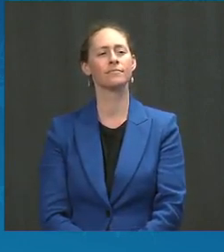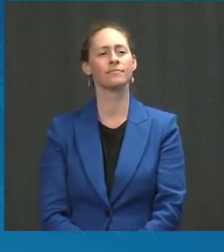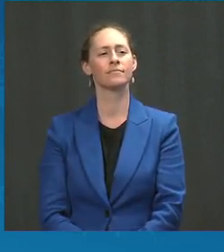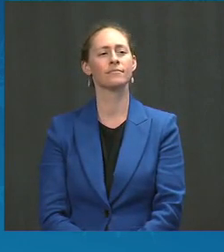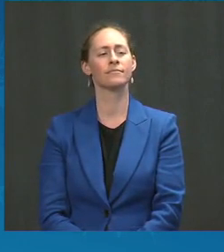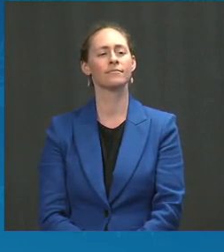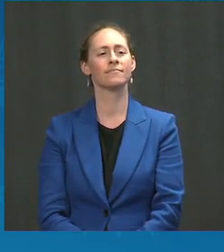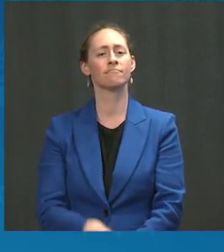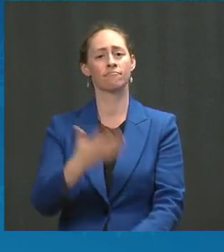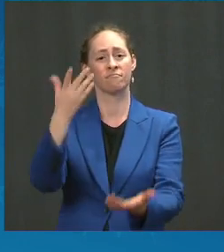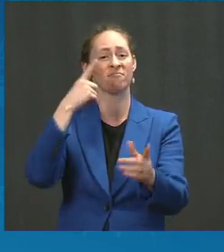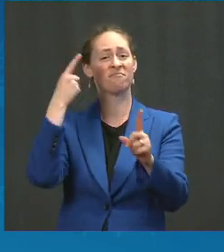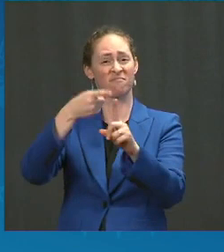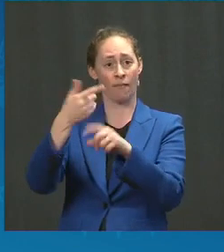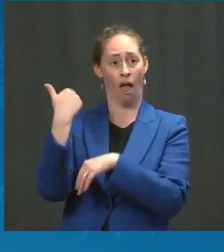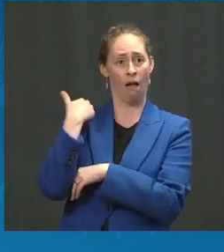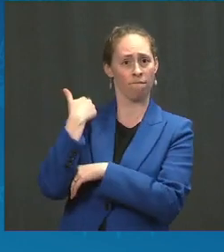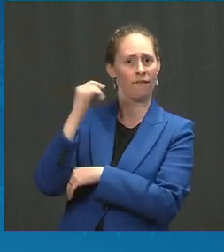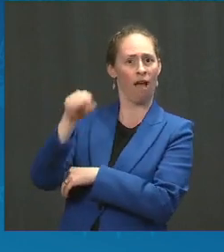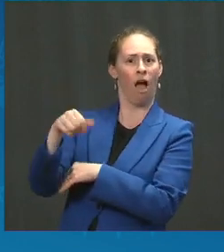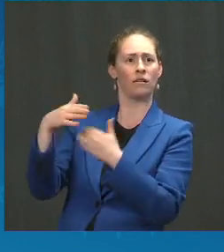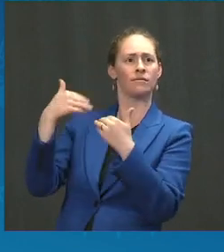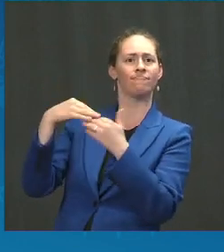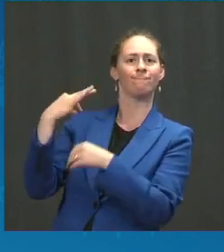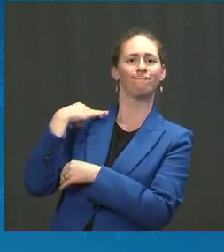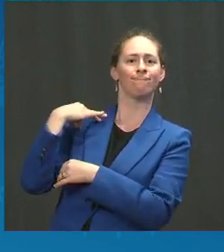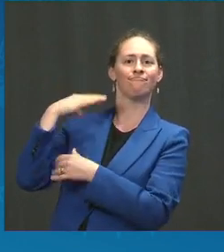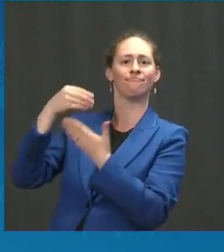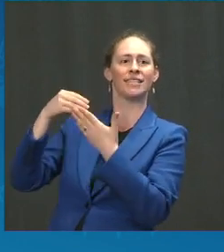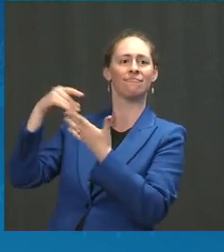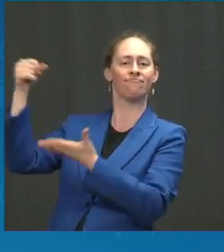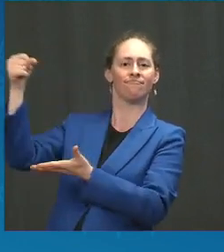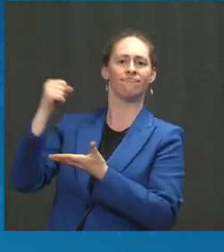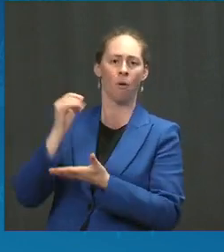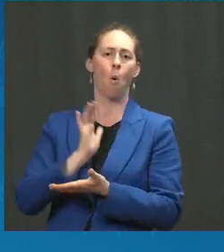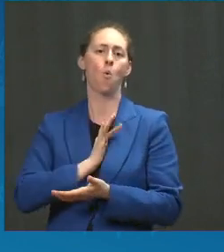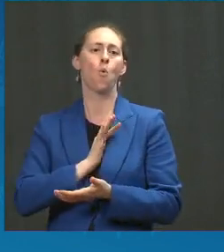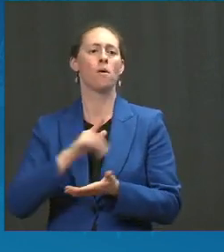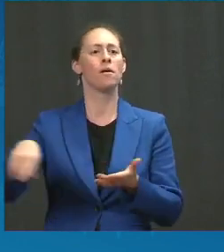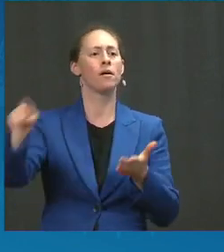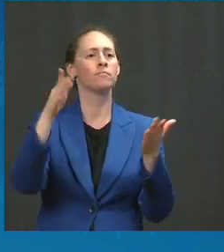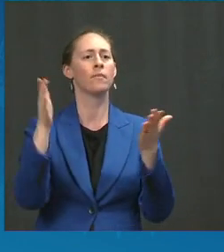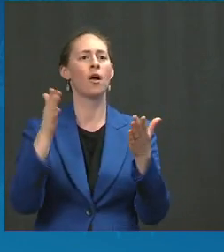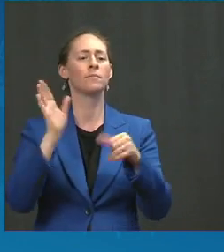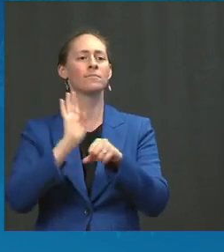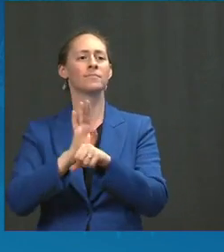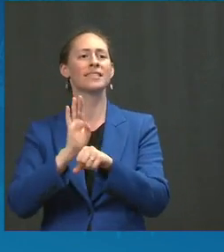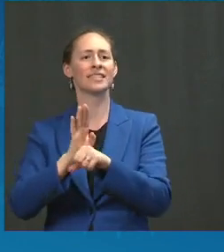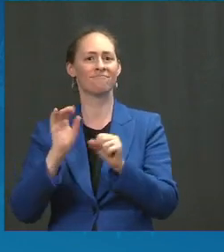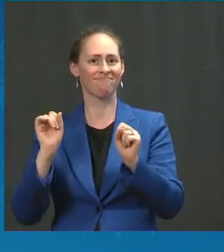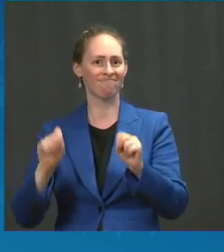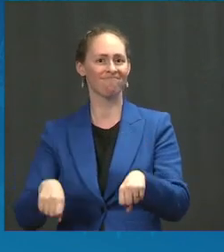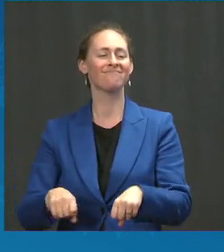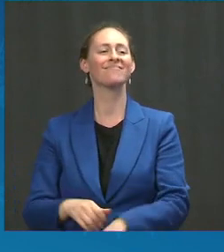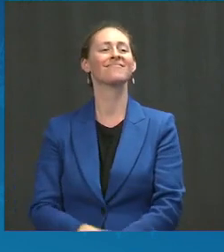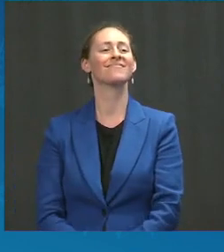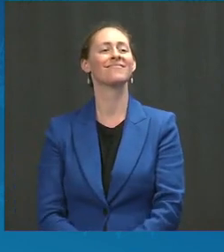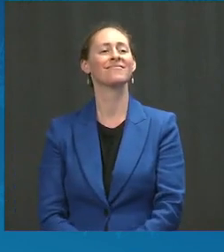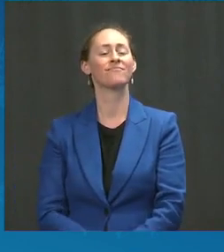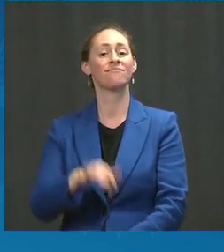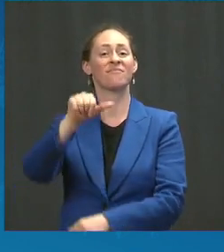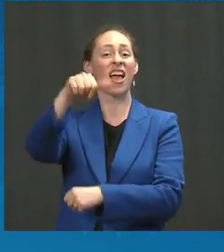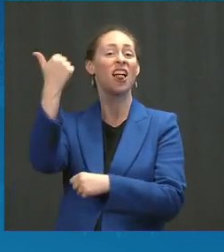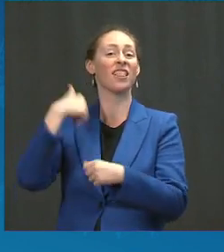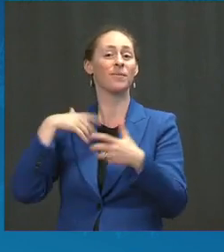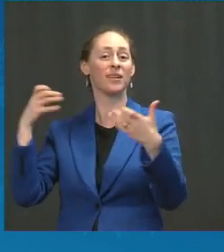businesses. And now we have Walt Rowan joining us. He's an entrepreneur from Columbia, Pennsylvania, which is a borough in Lancaster County